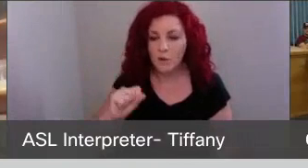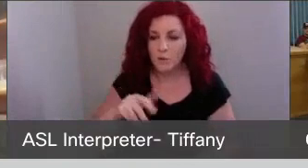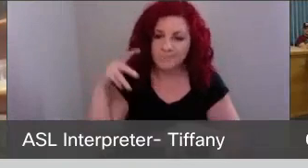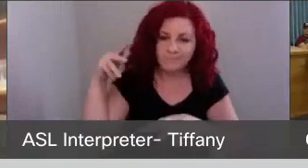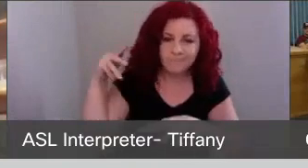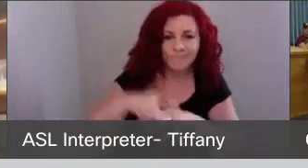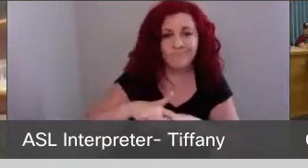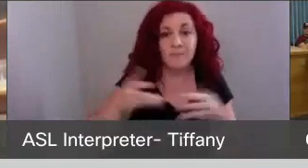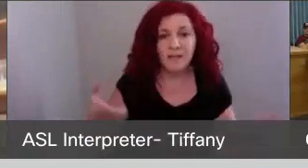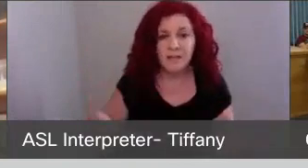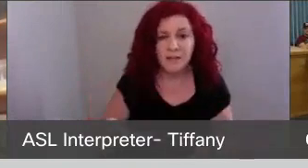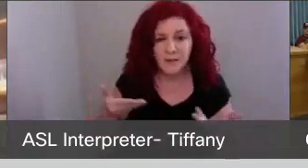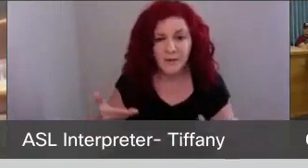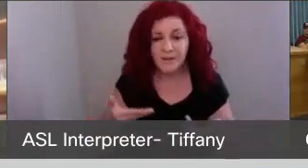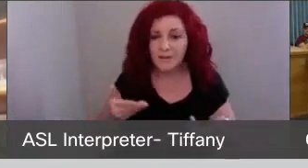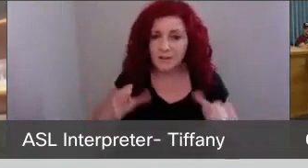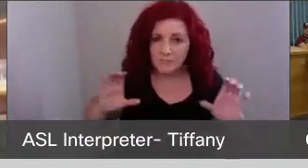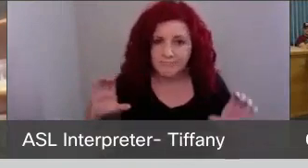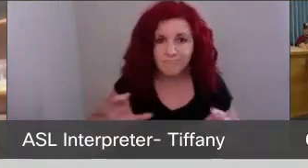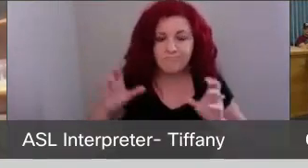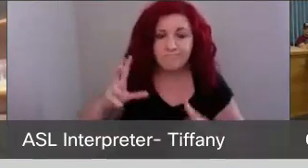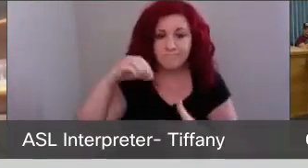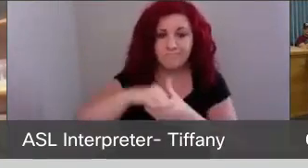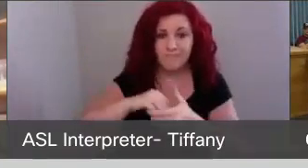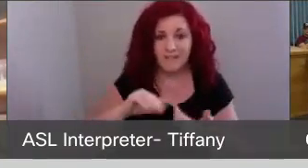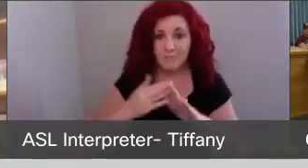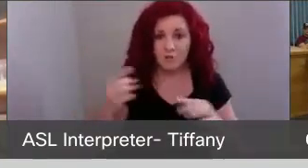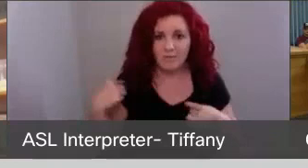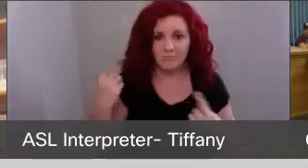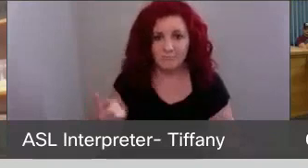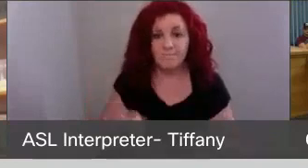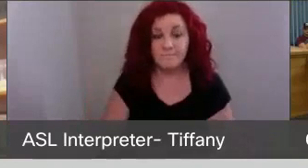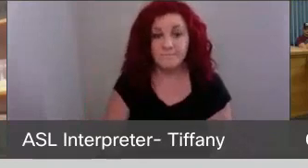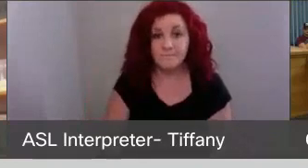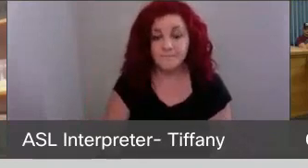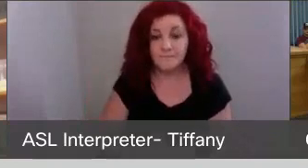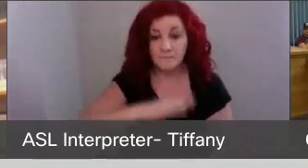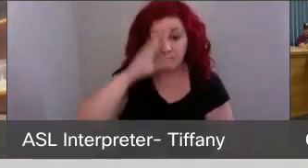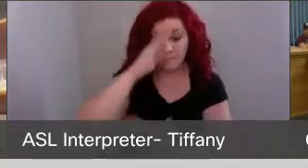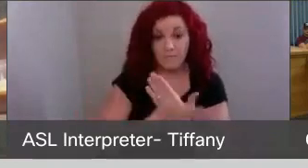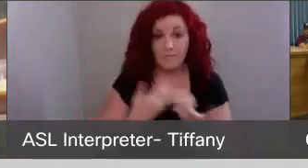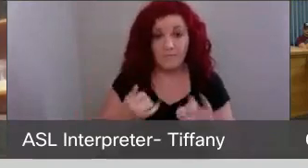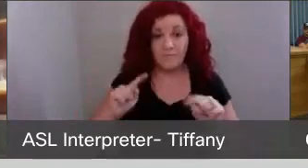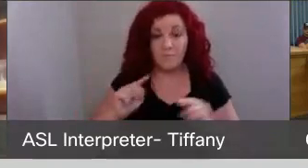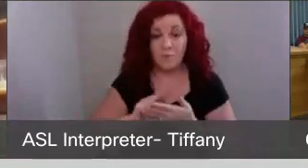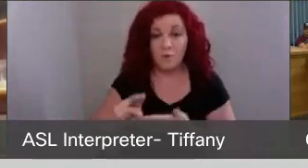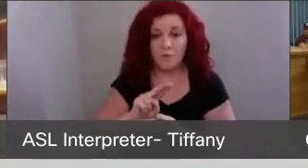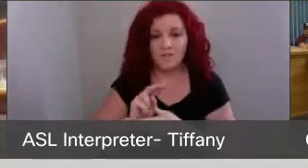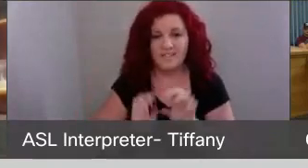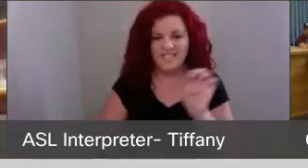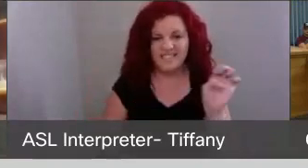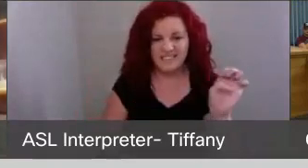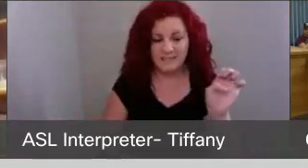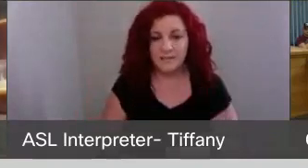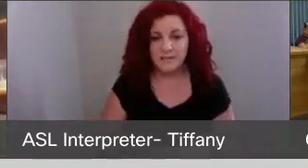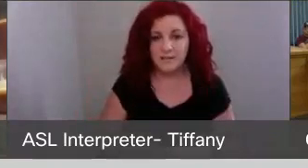have been very active part of this community ever since. My son now attends a university in the East, where there